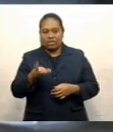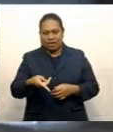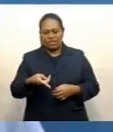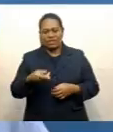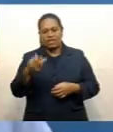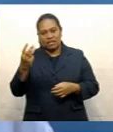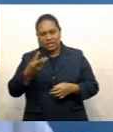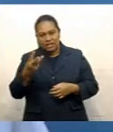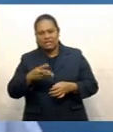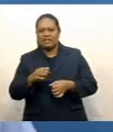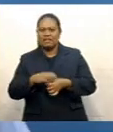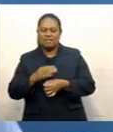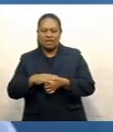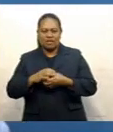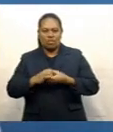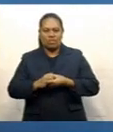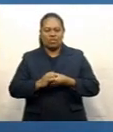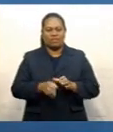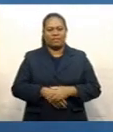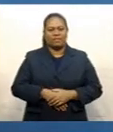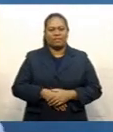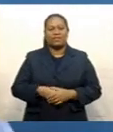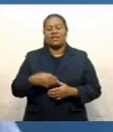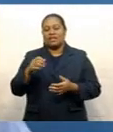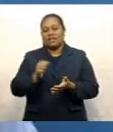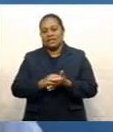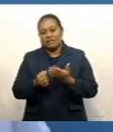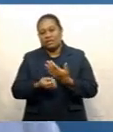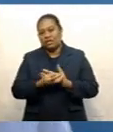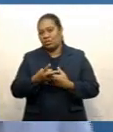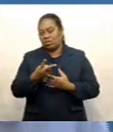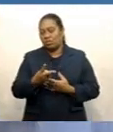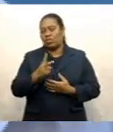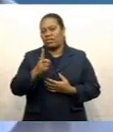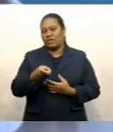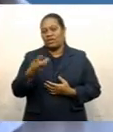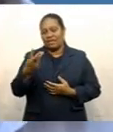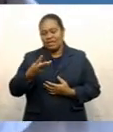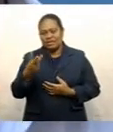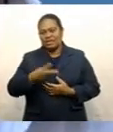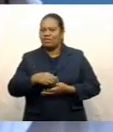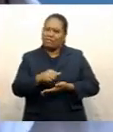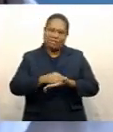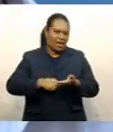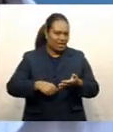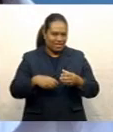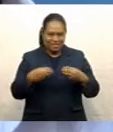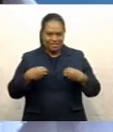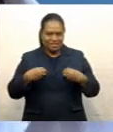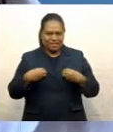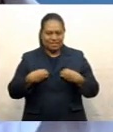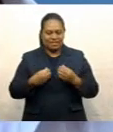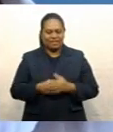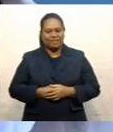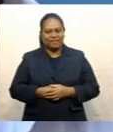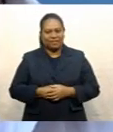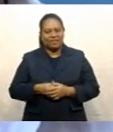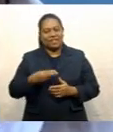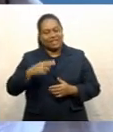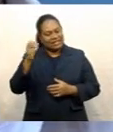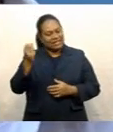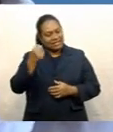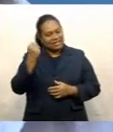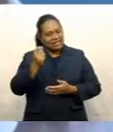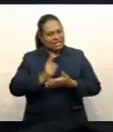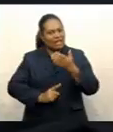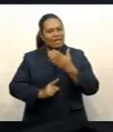years under the previous management. In September 2013, I decided to buy the business. And from there, all the success started for